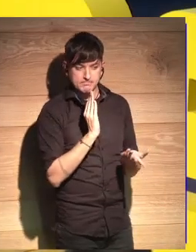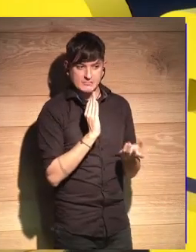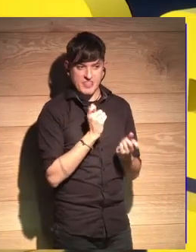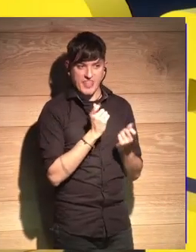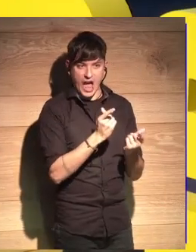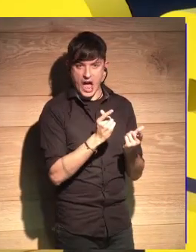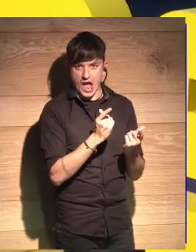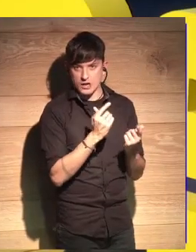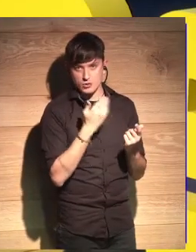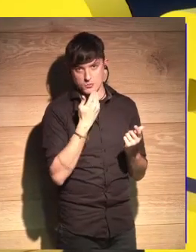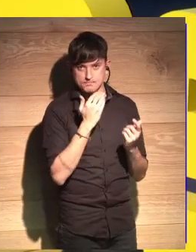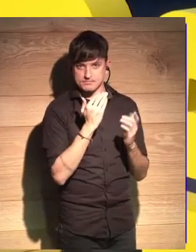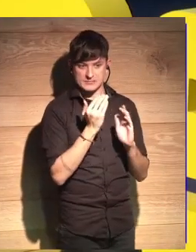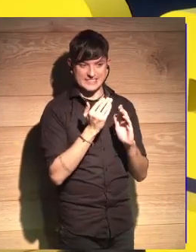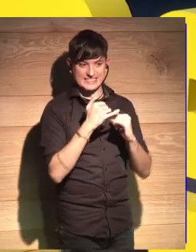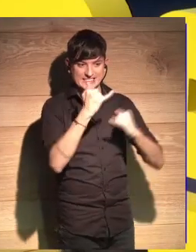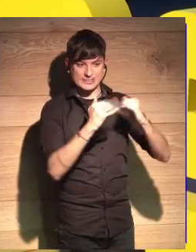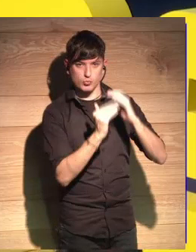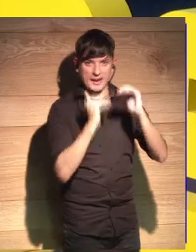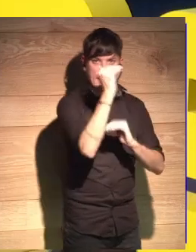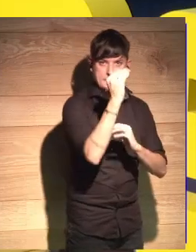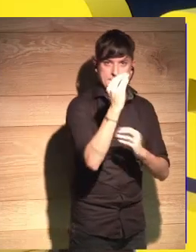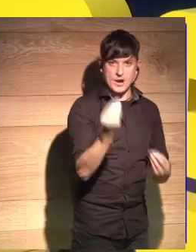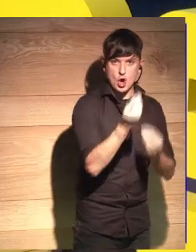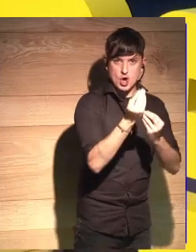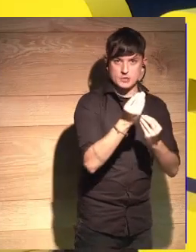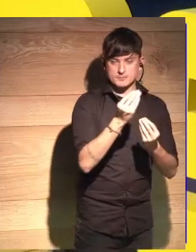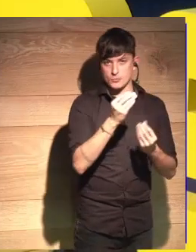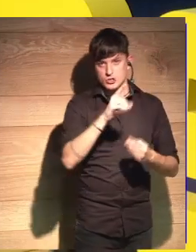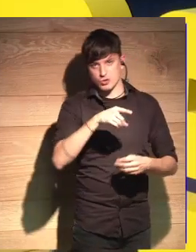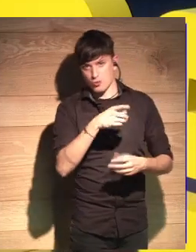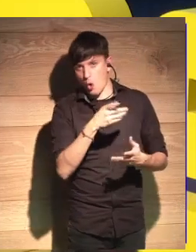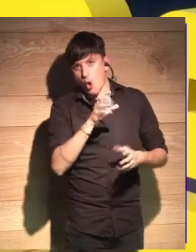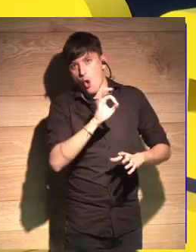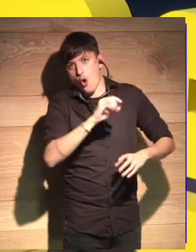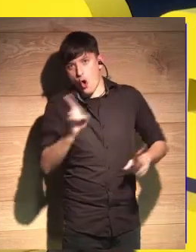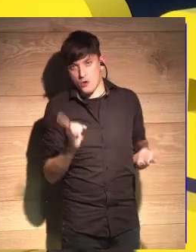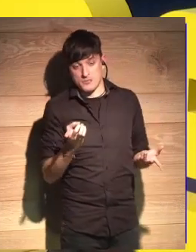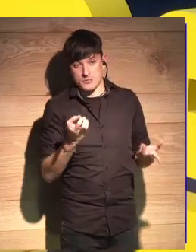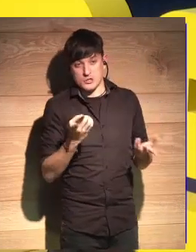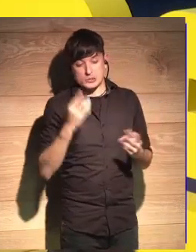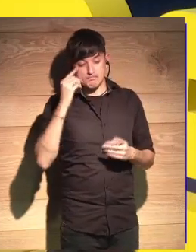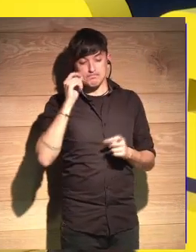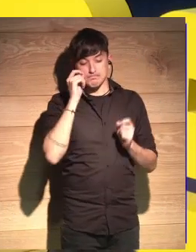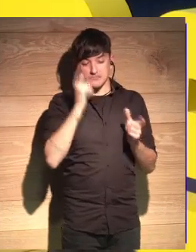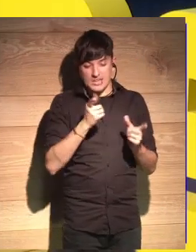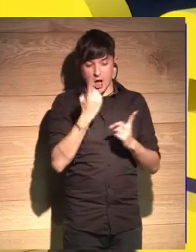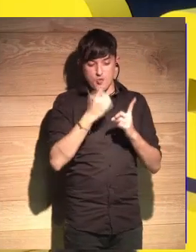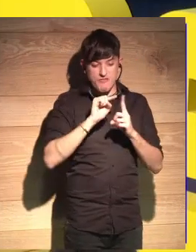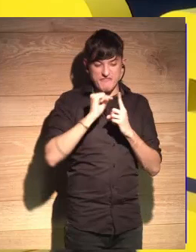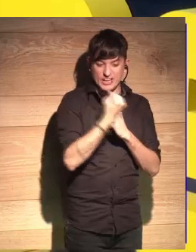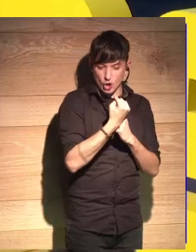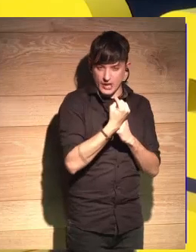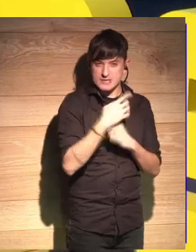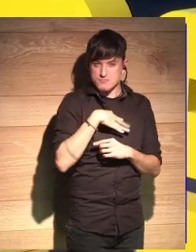realized, I think that some similar factors apply to the outcomes of national crises, and